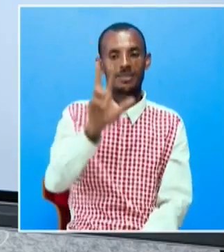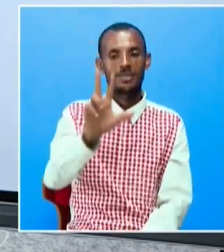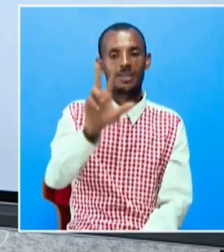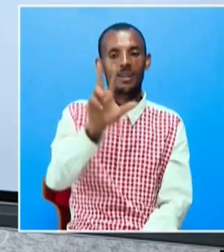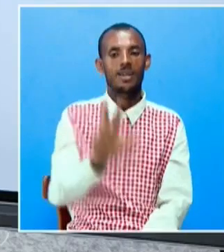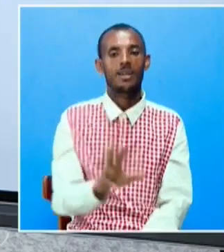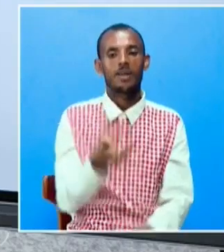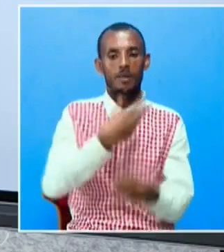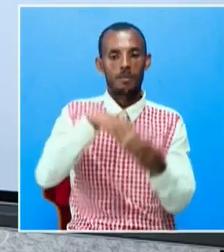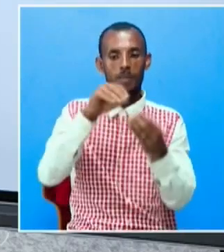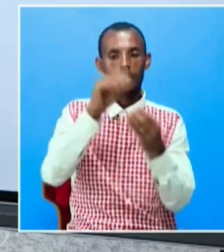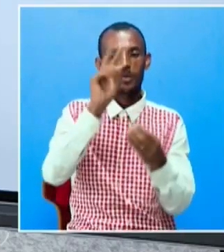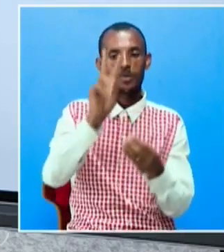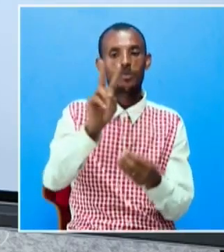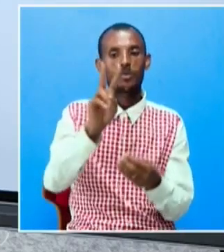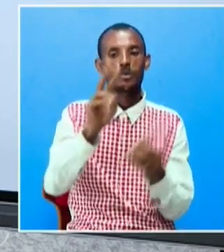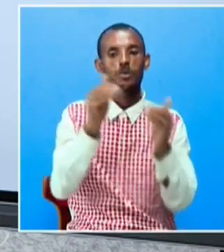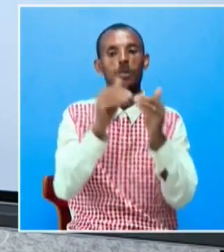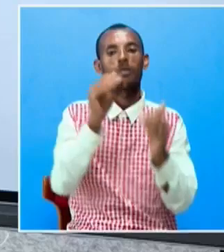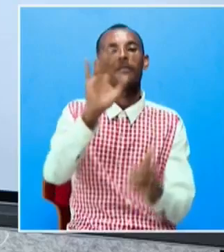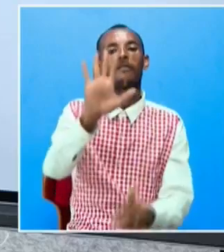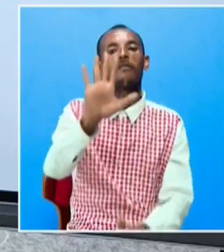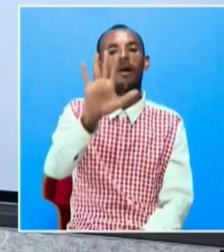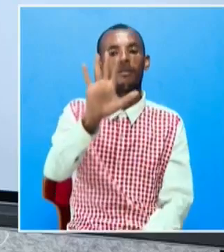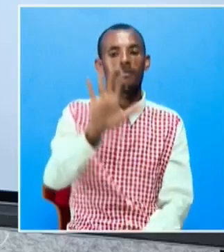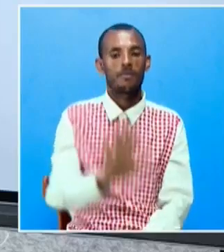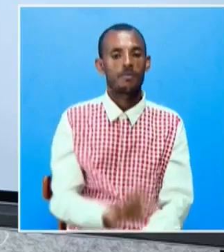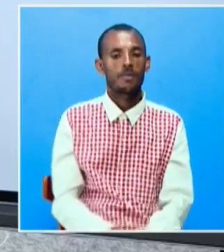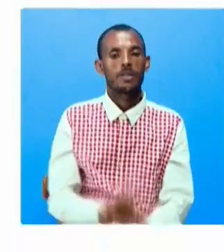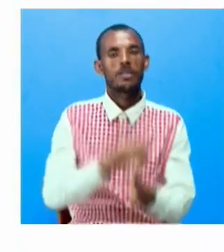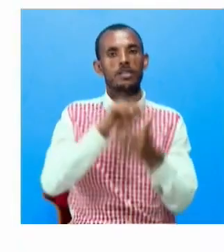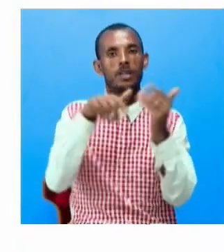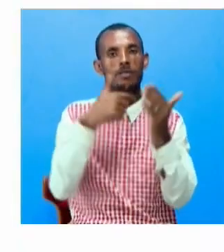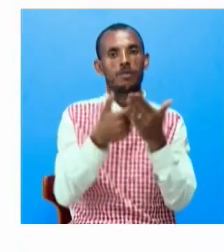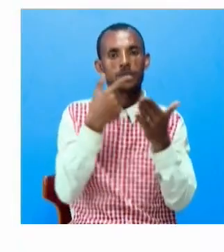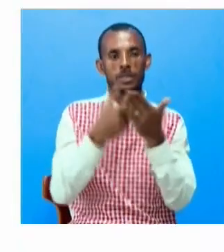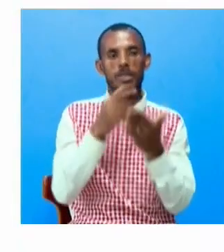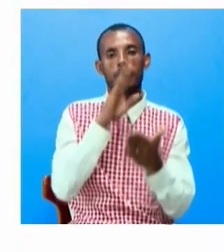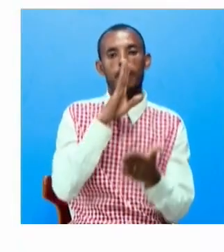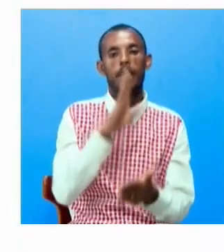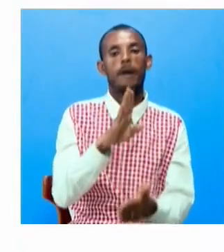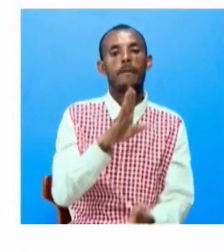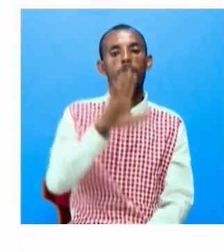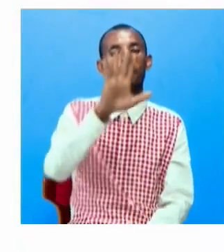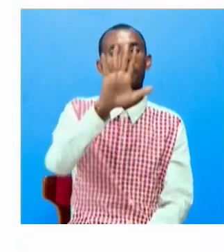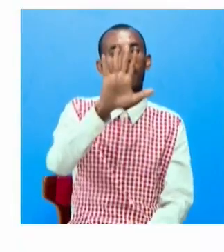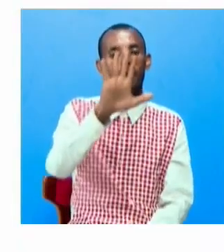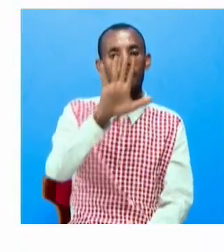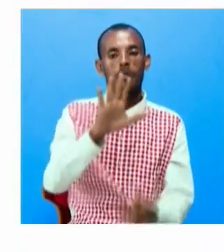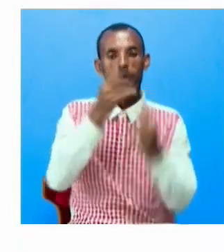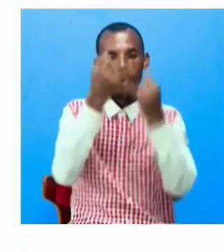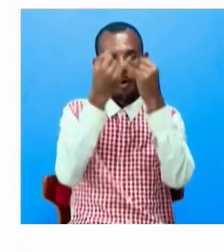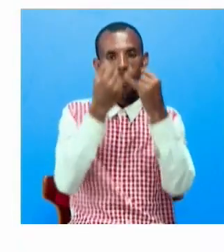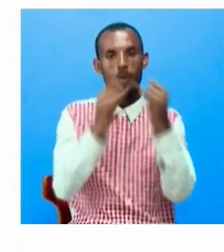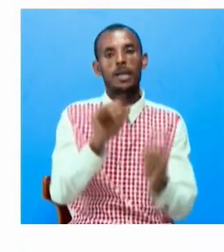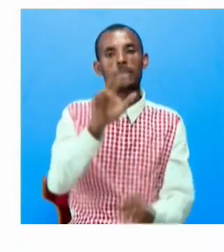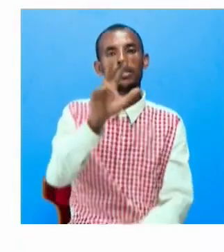3 plus 2 is 5. Therefore, this becomes, it is